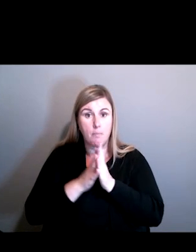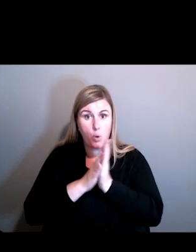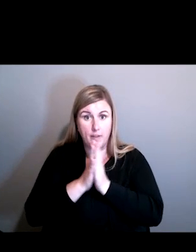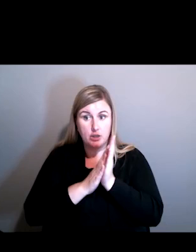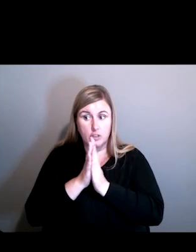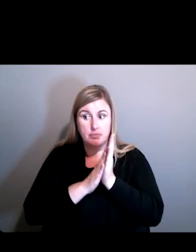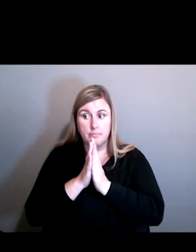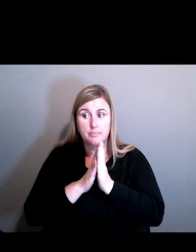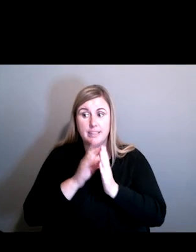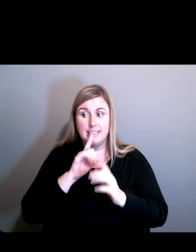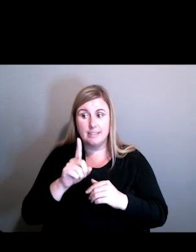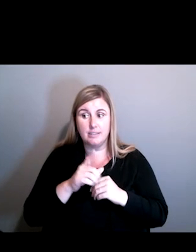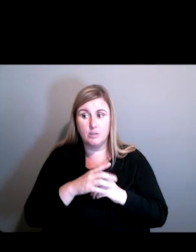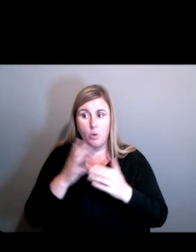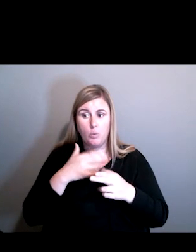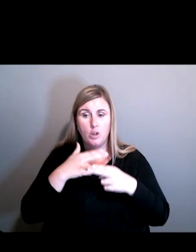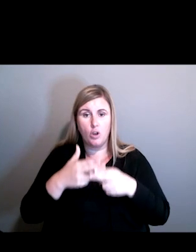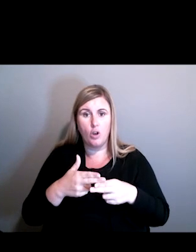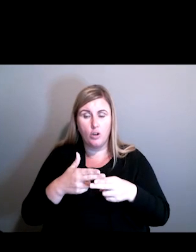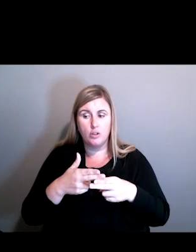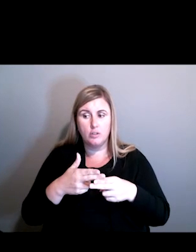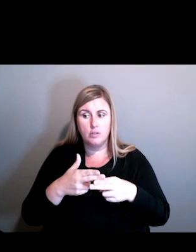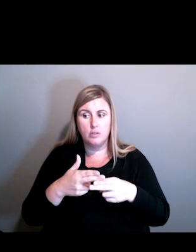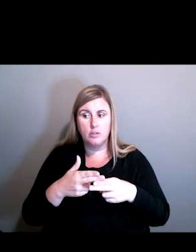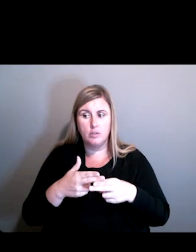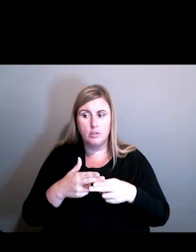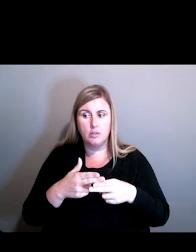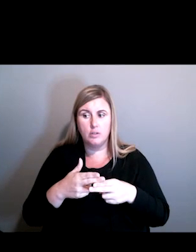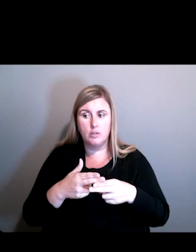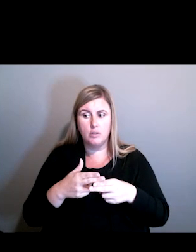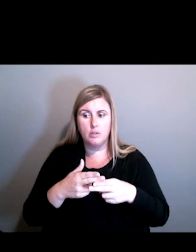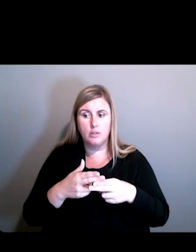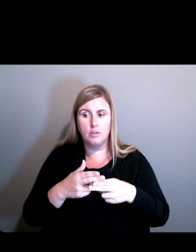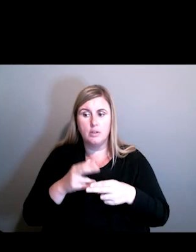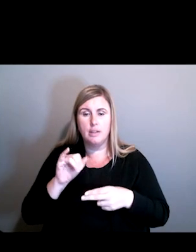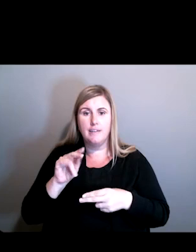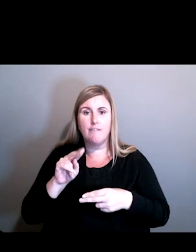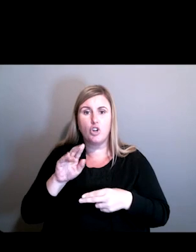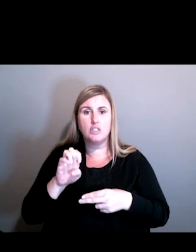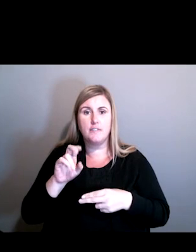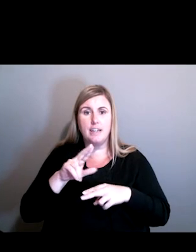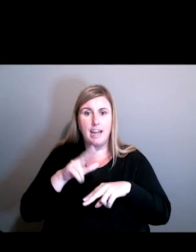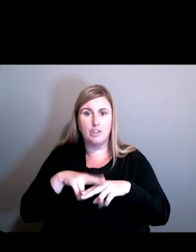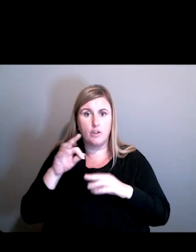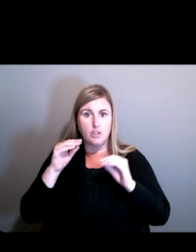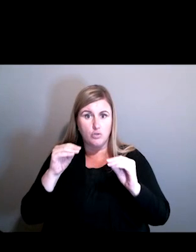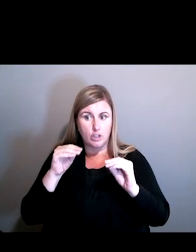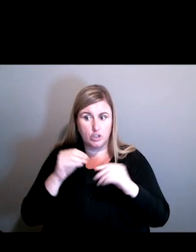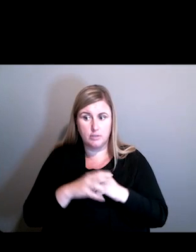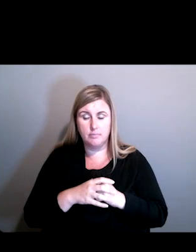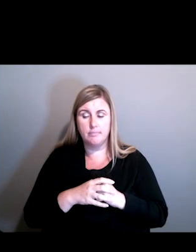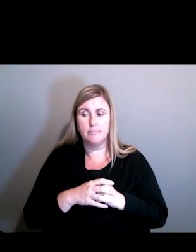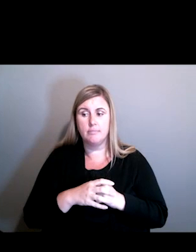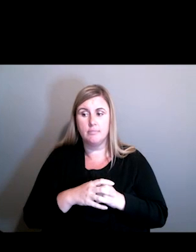motivation is what we call the aversive nature of instruction.